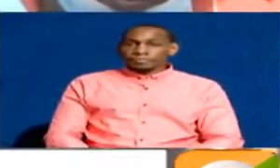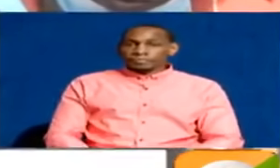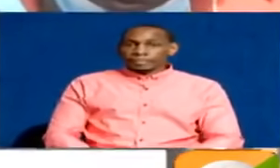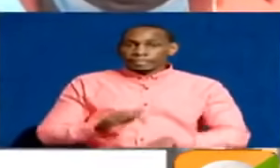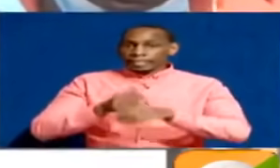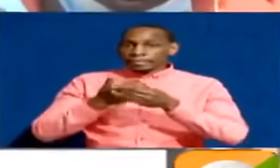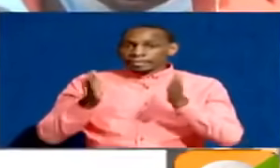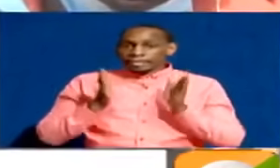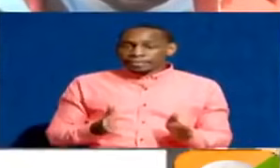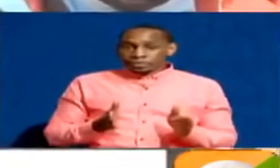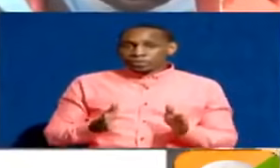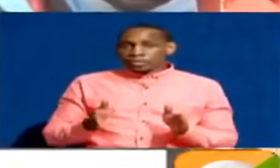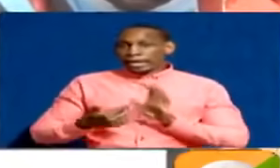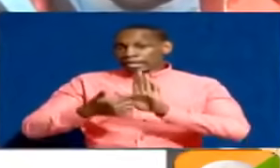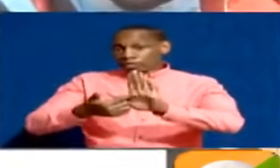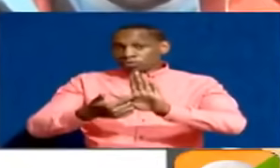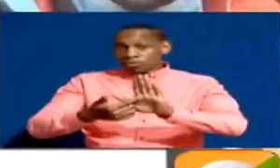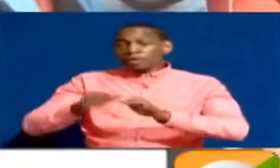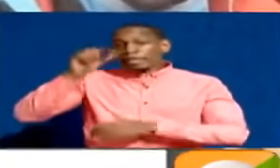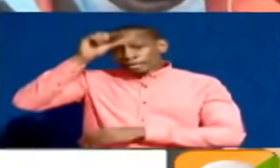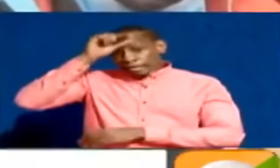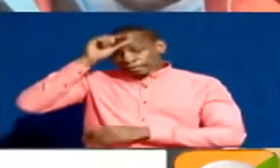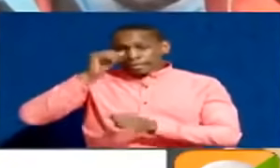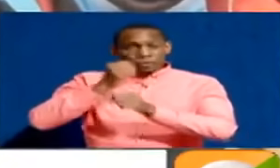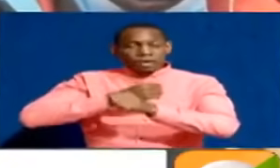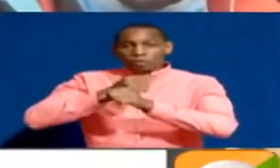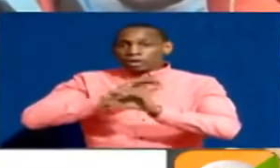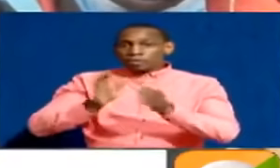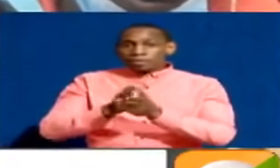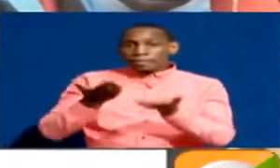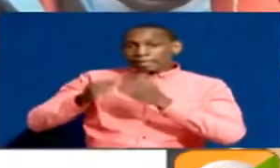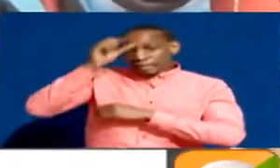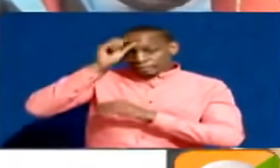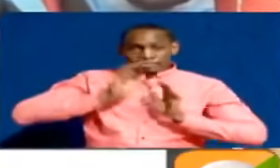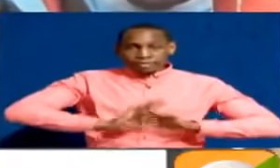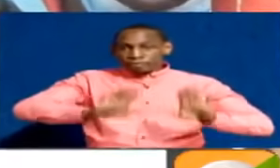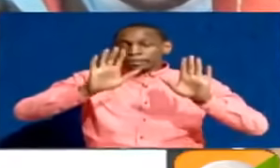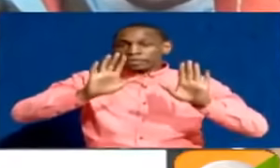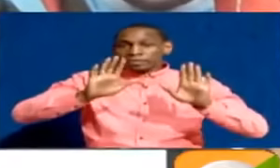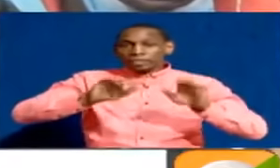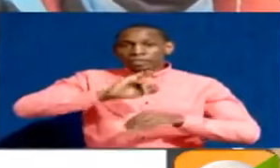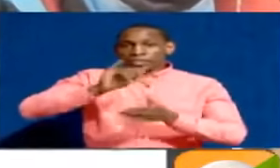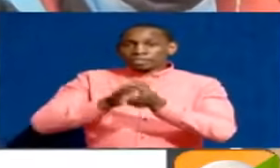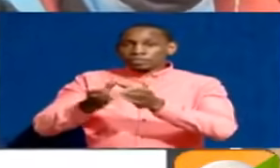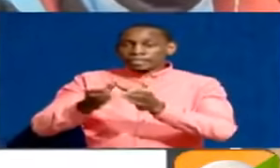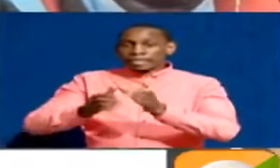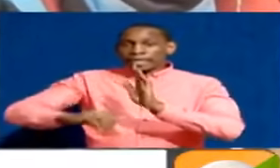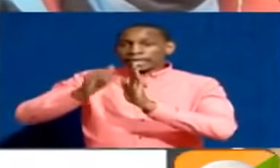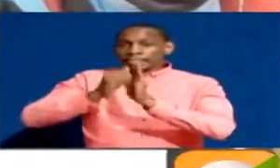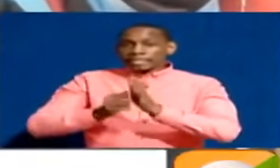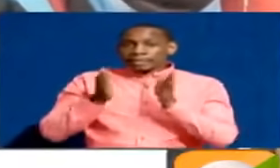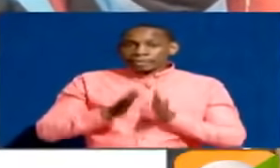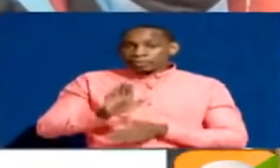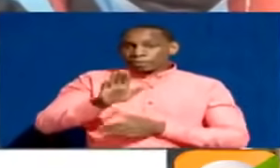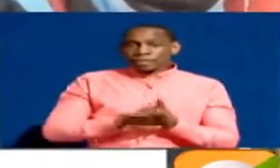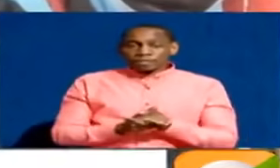When anybody insinuates that the government has not been performing or the government abandoned the Jubilee agenda, that